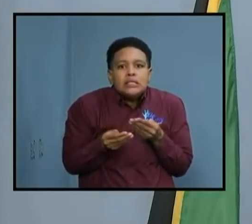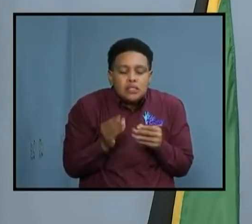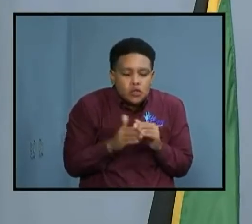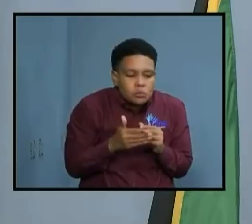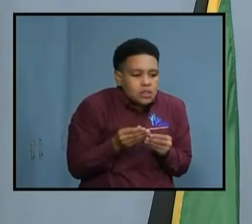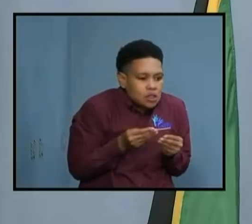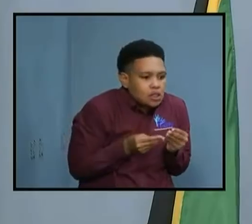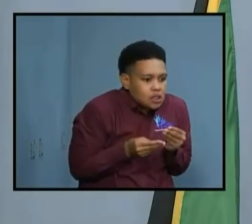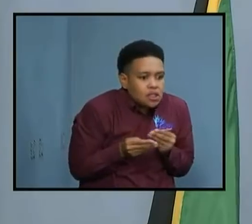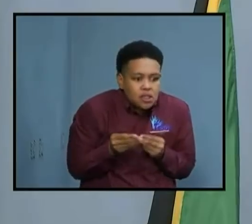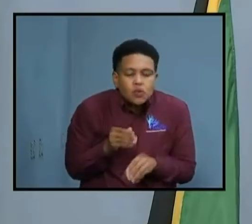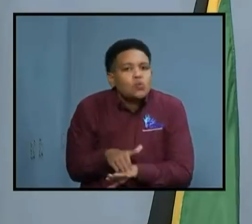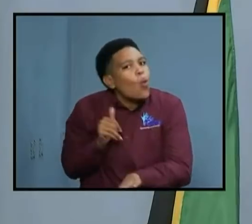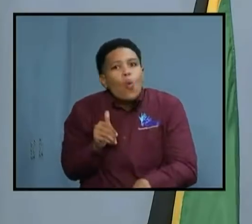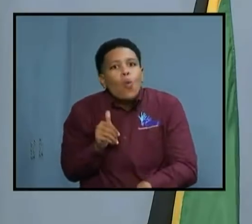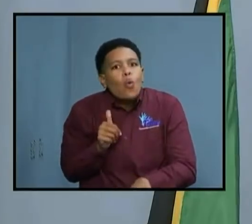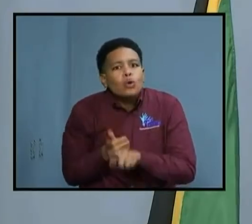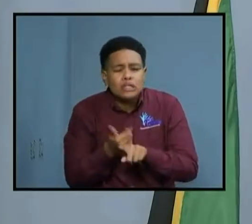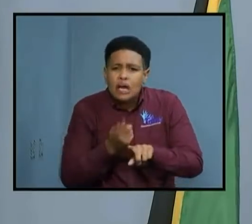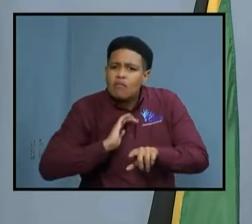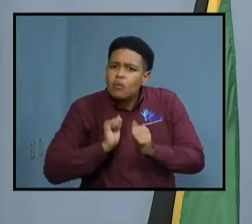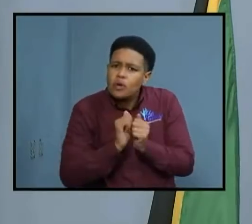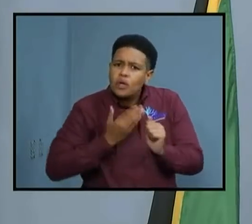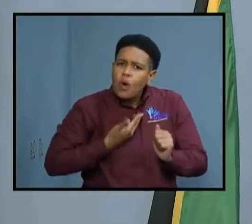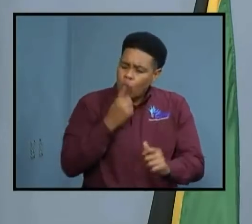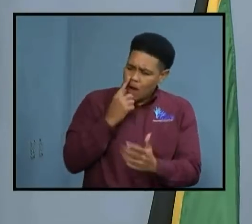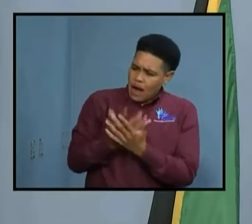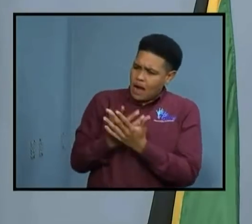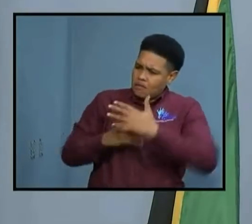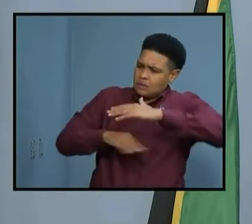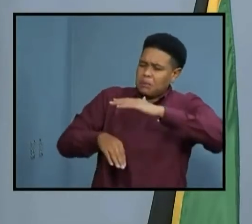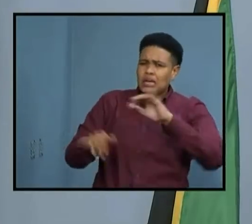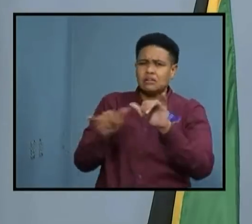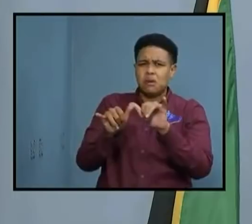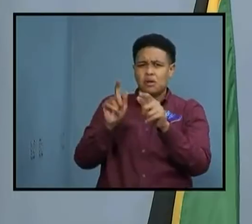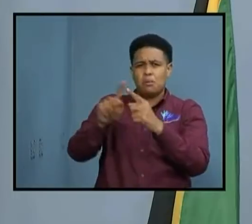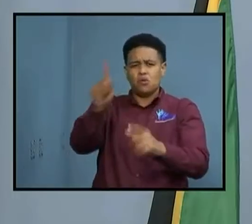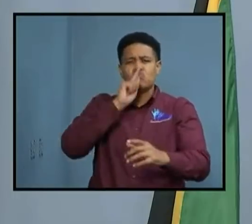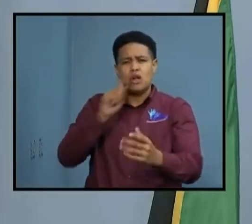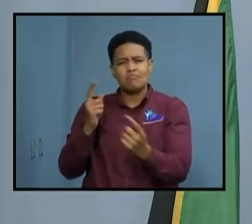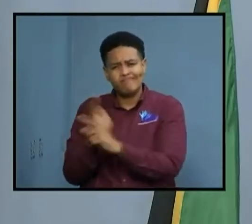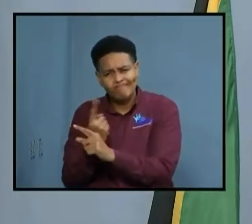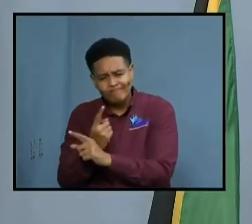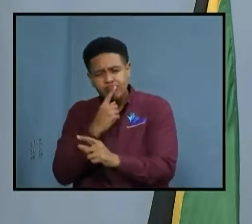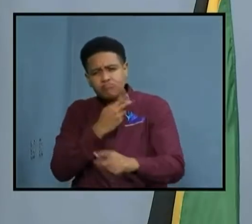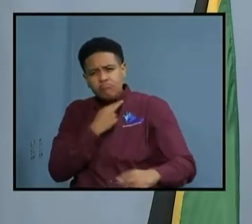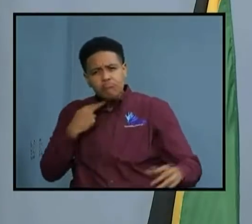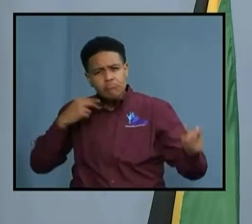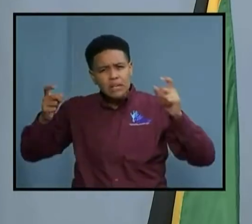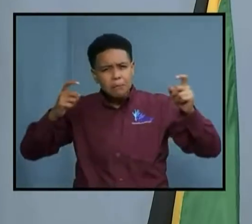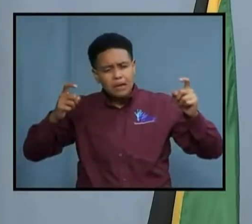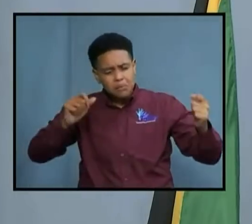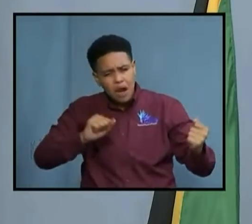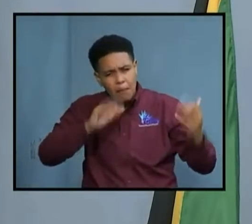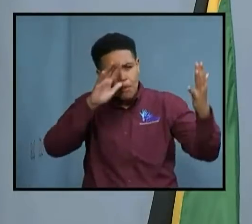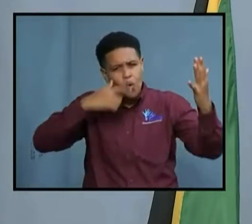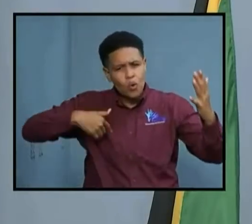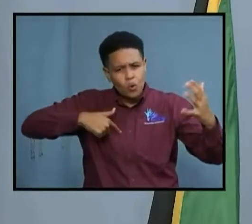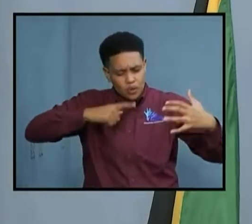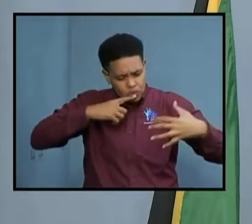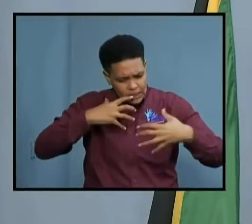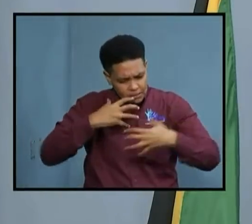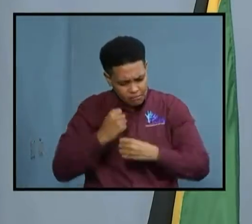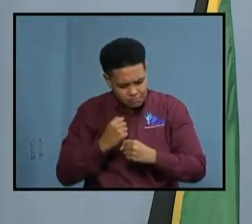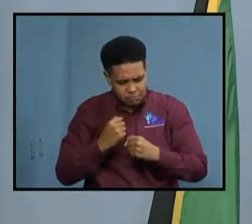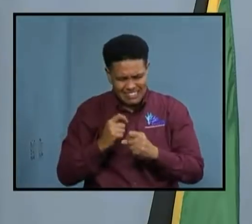and proportionate risk management approach, we are tightening up some of the measures, as I have announced, for 2